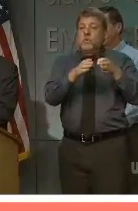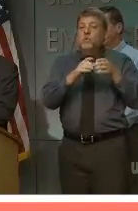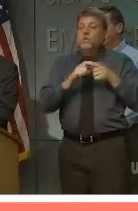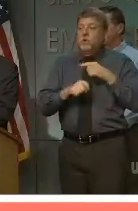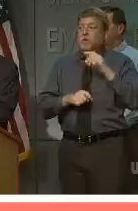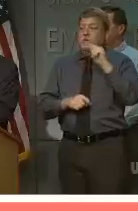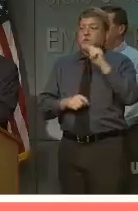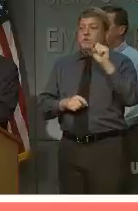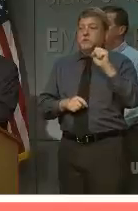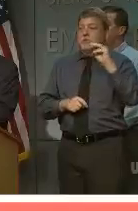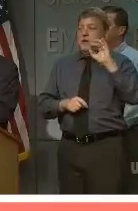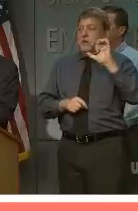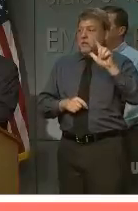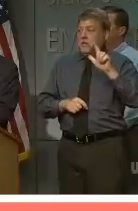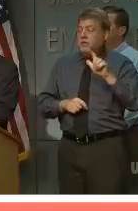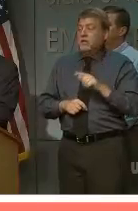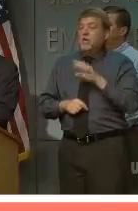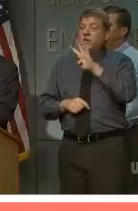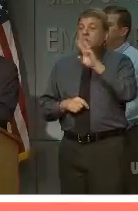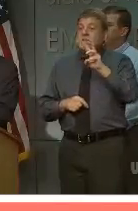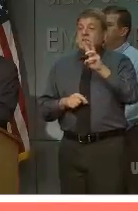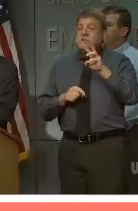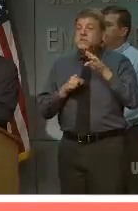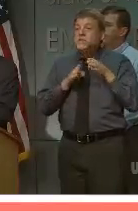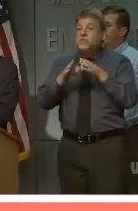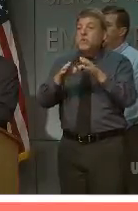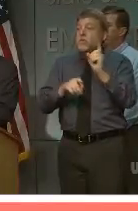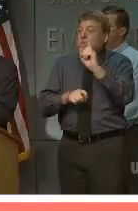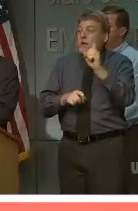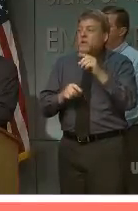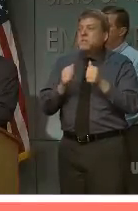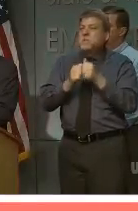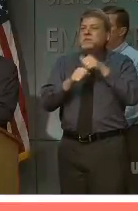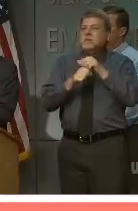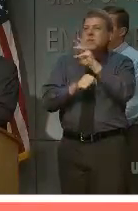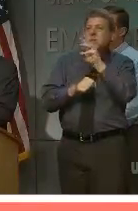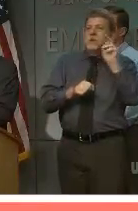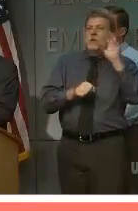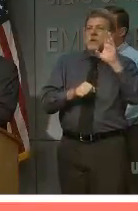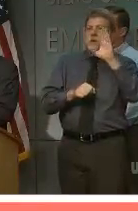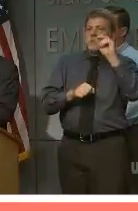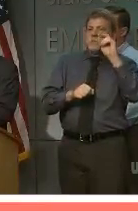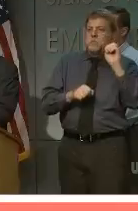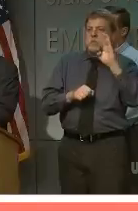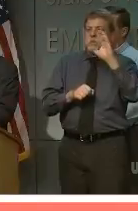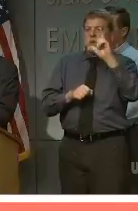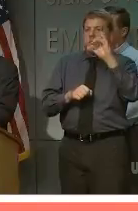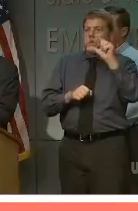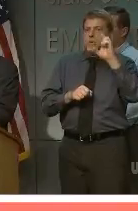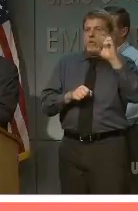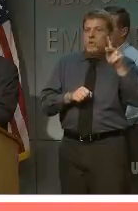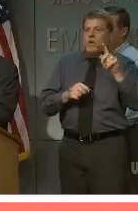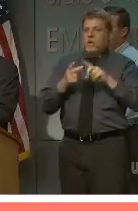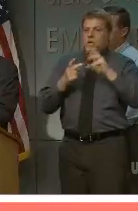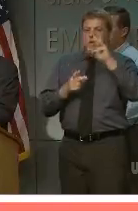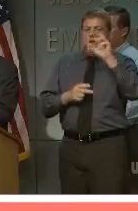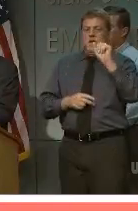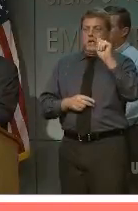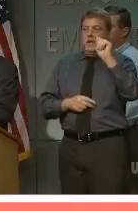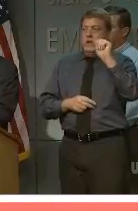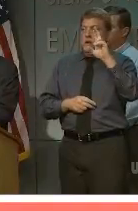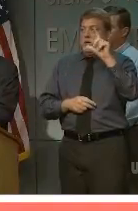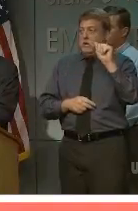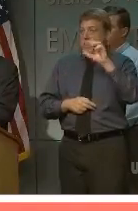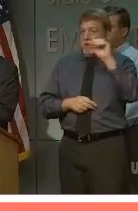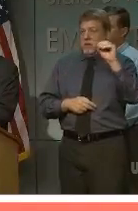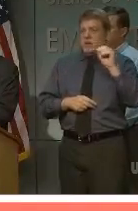Michael. 46 of those are clustered in the Boone area, Boone, Blowing Rock, Watauga County, so a large percentage